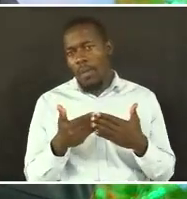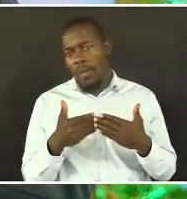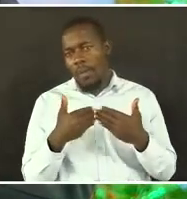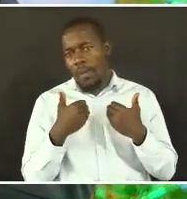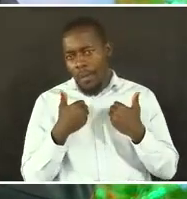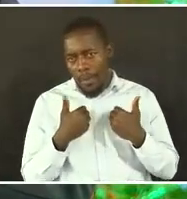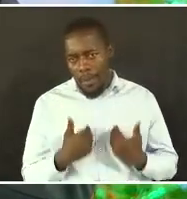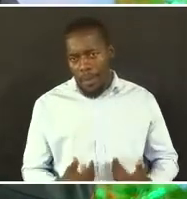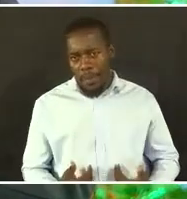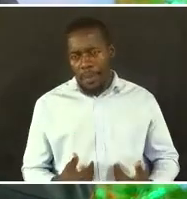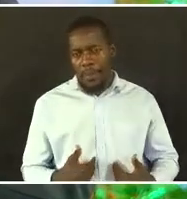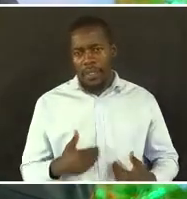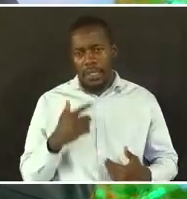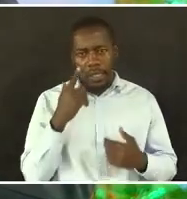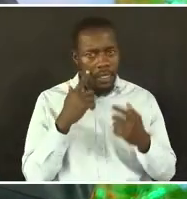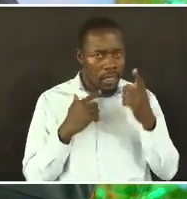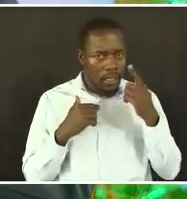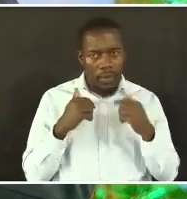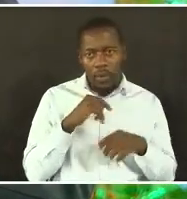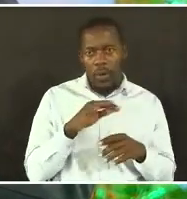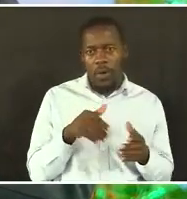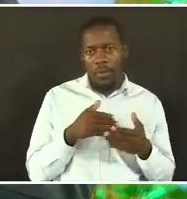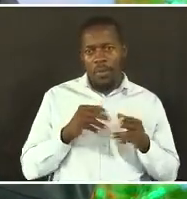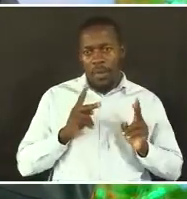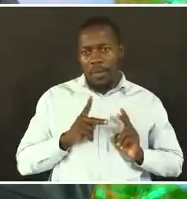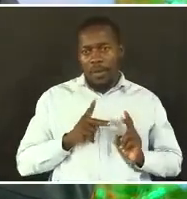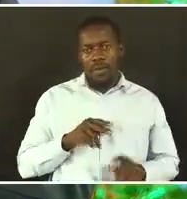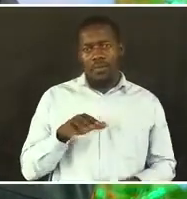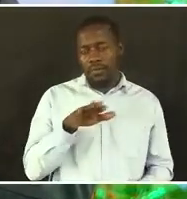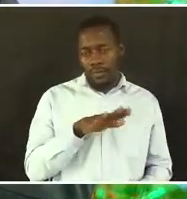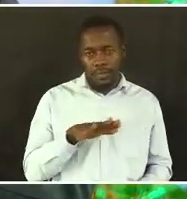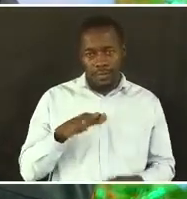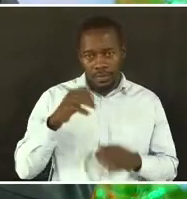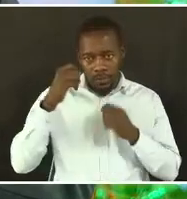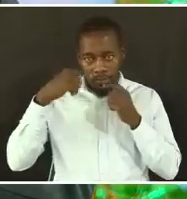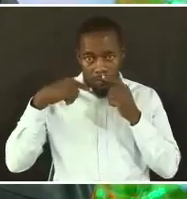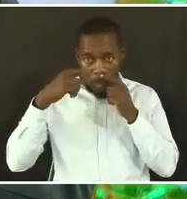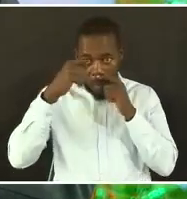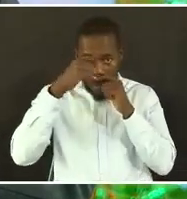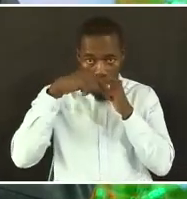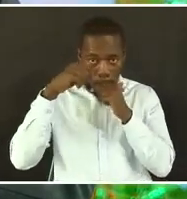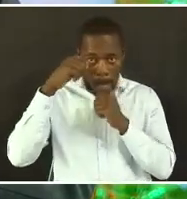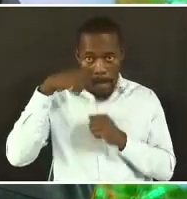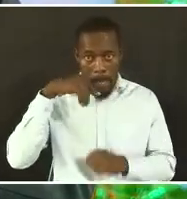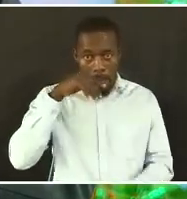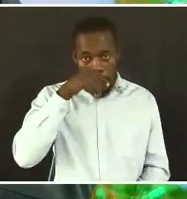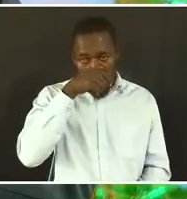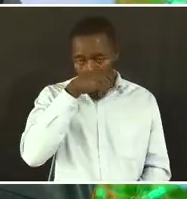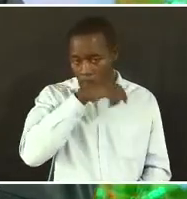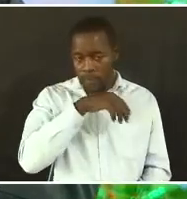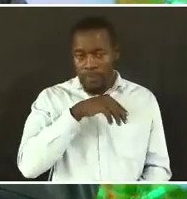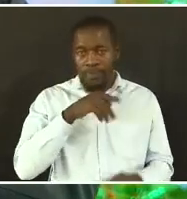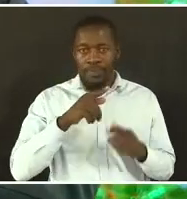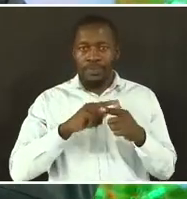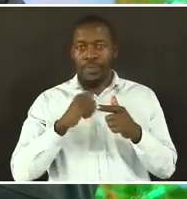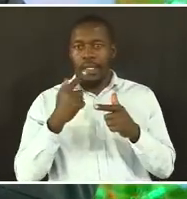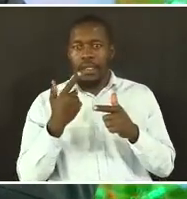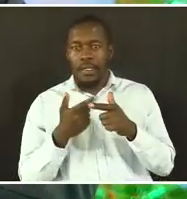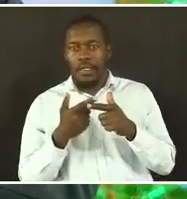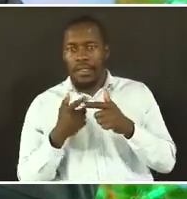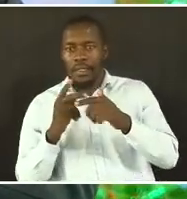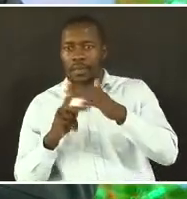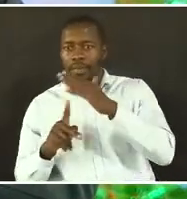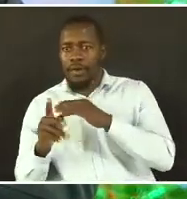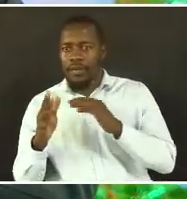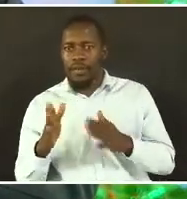that in verses 12, now when he was come near the gate of the city, a dead man carried out the only son of his mother, and she was a